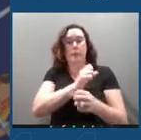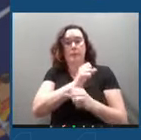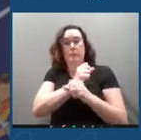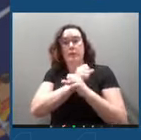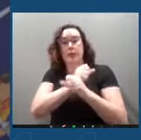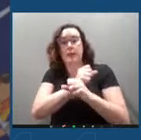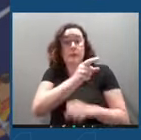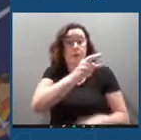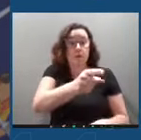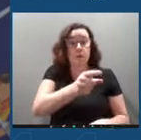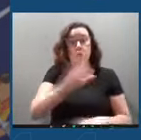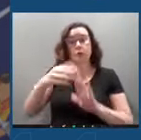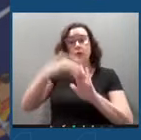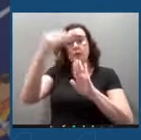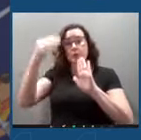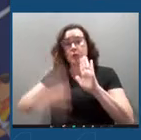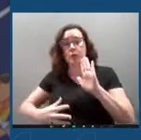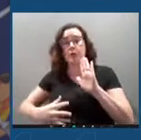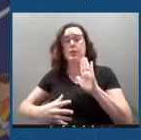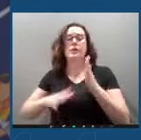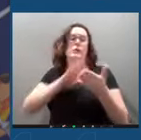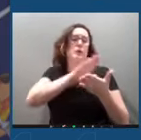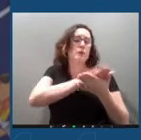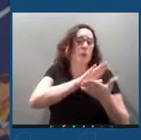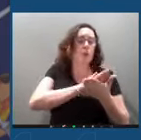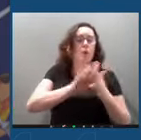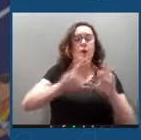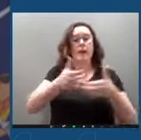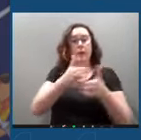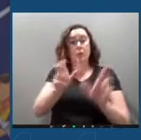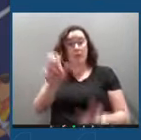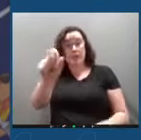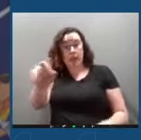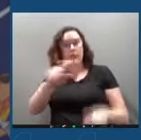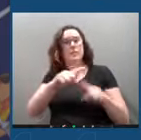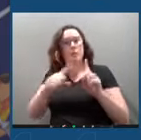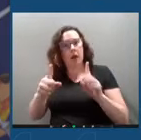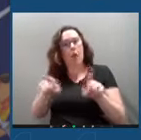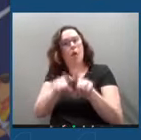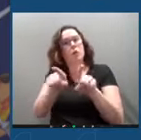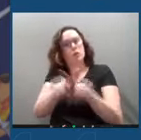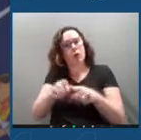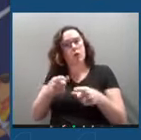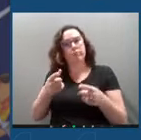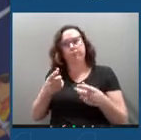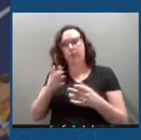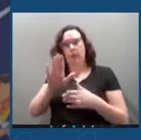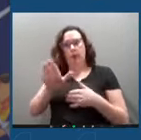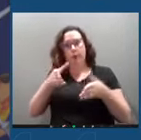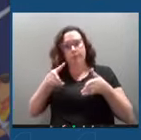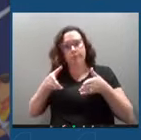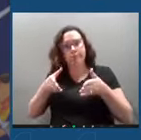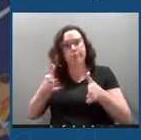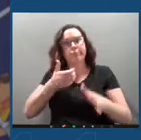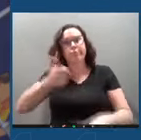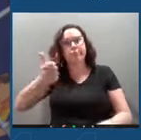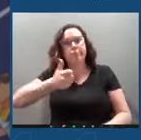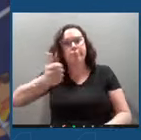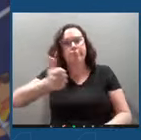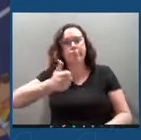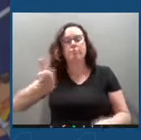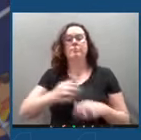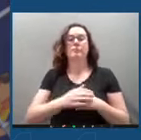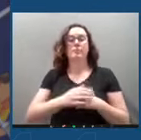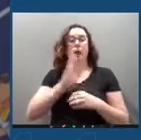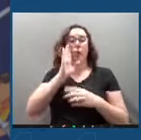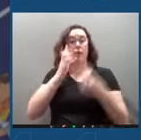people in their schools, classrooms, but definitely on their way to school. So with that, I'd like to announce that we're going to be signing this. I'd